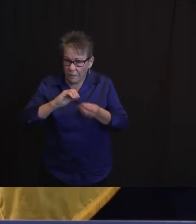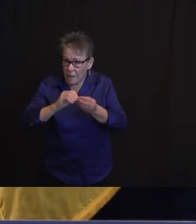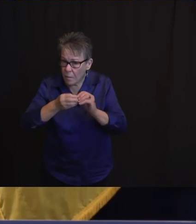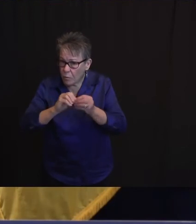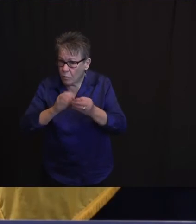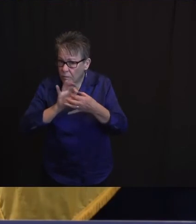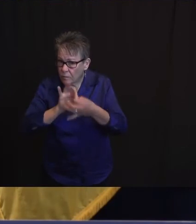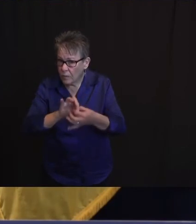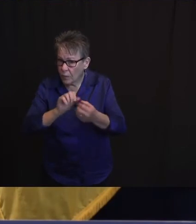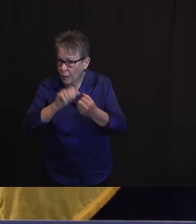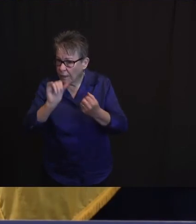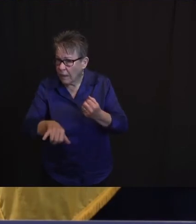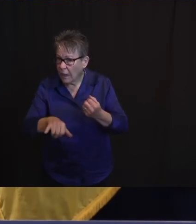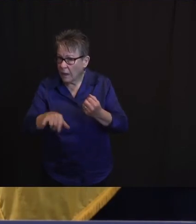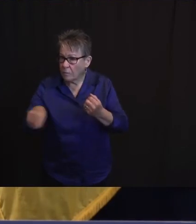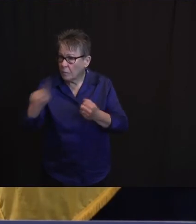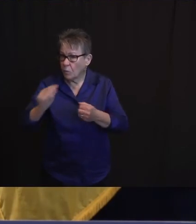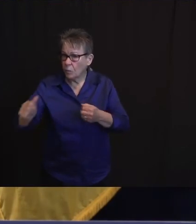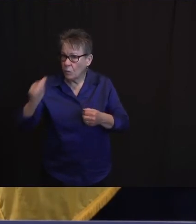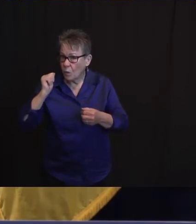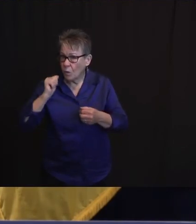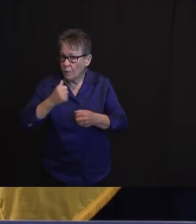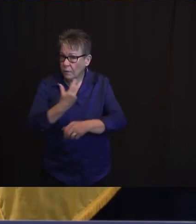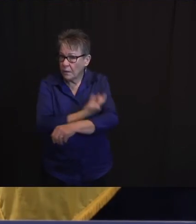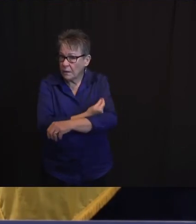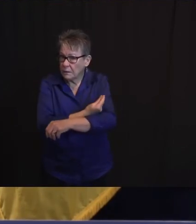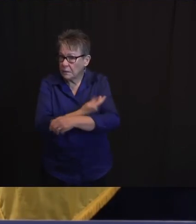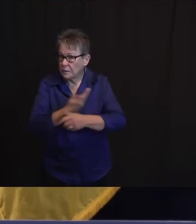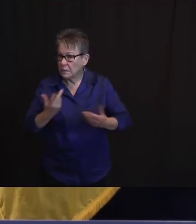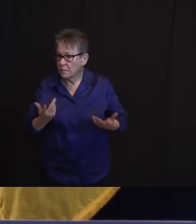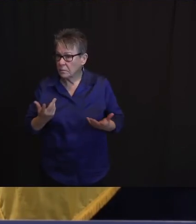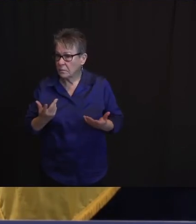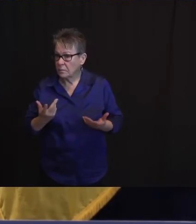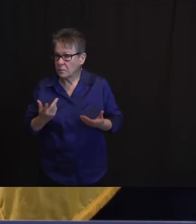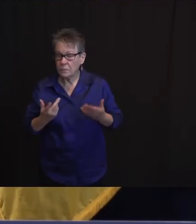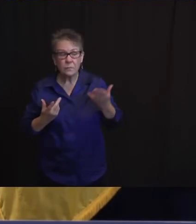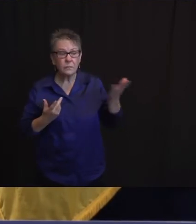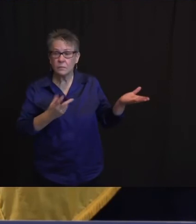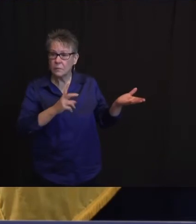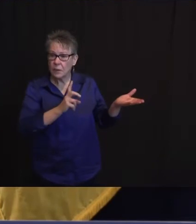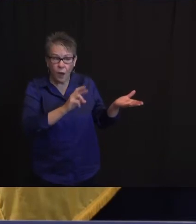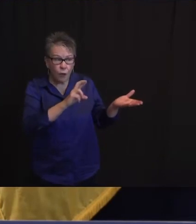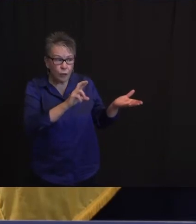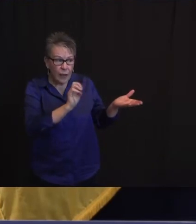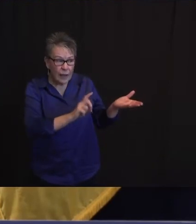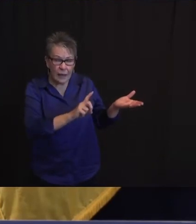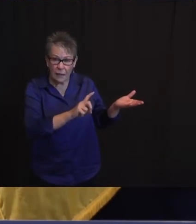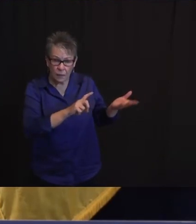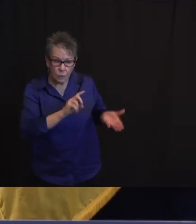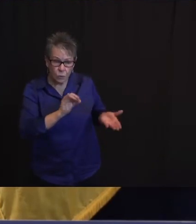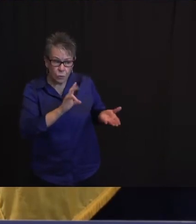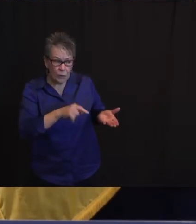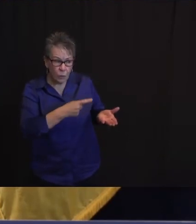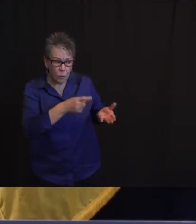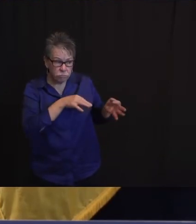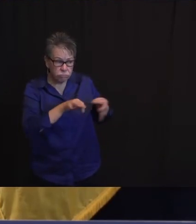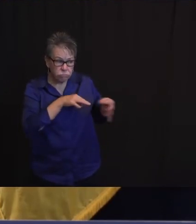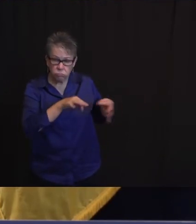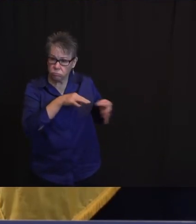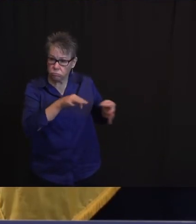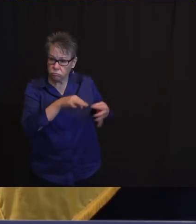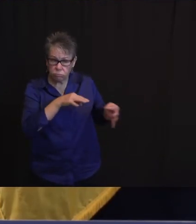comment on this? Maybe also, Dr. Ed, if you could also give us some insight into whether or not we still believe